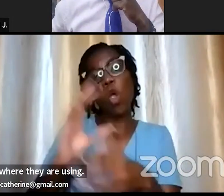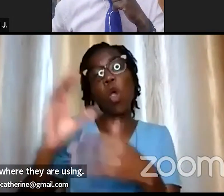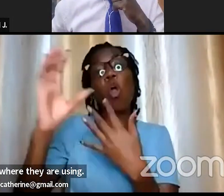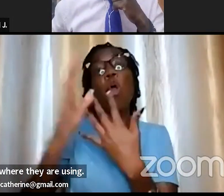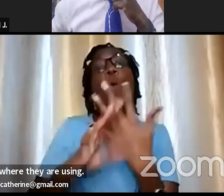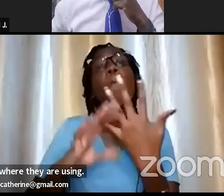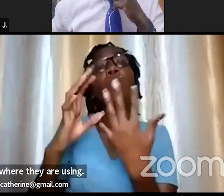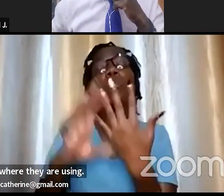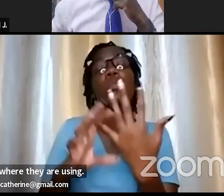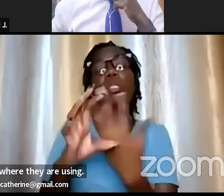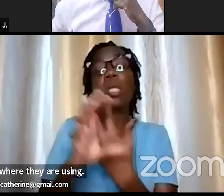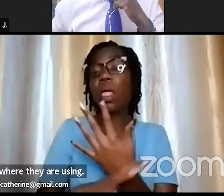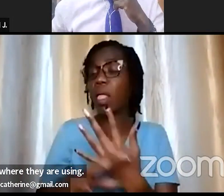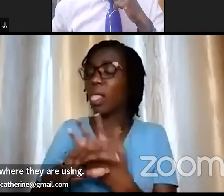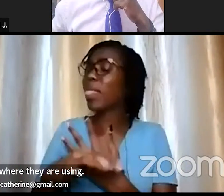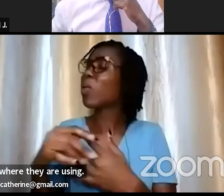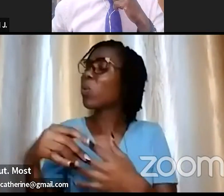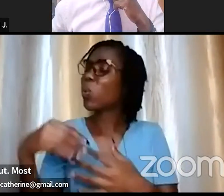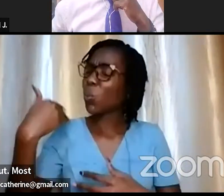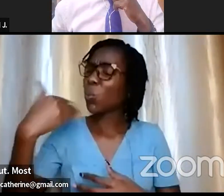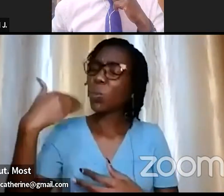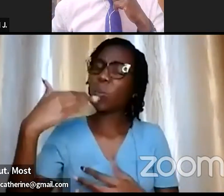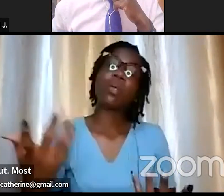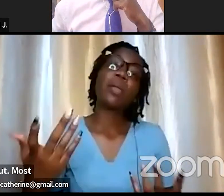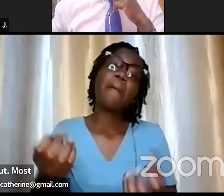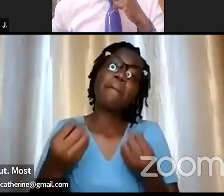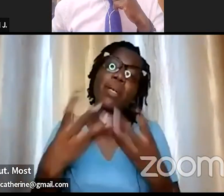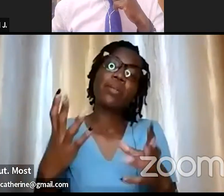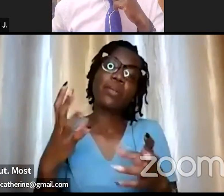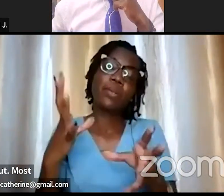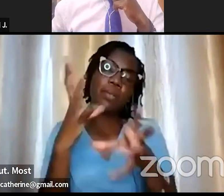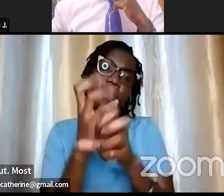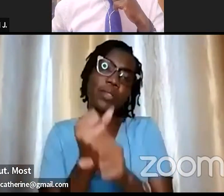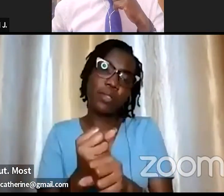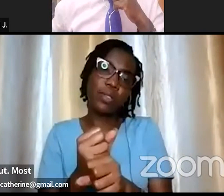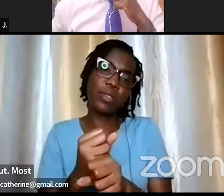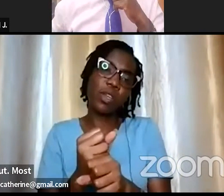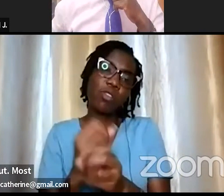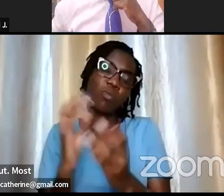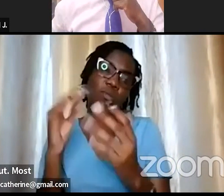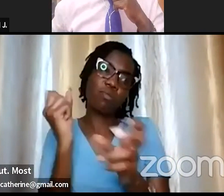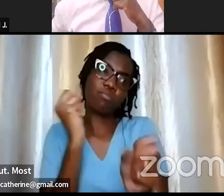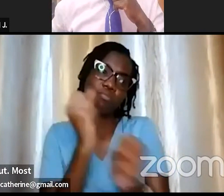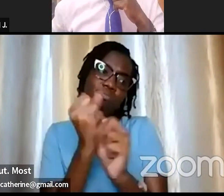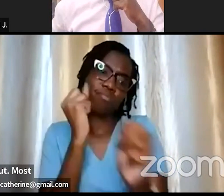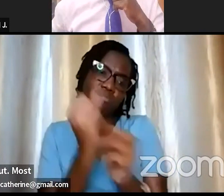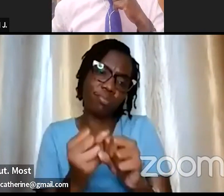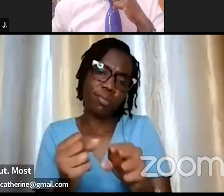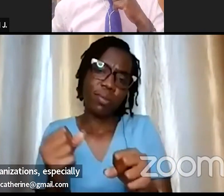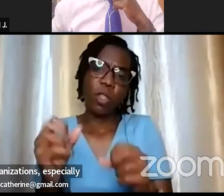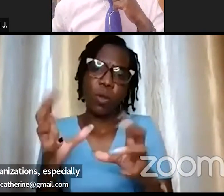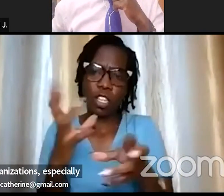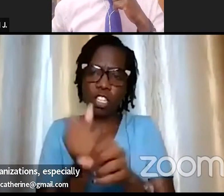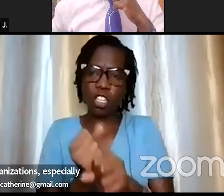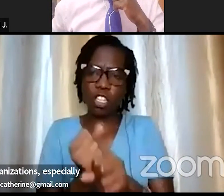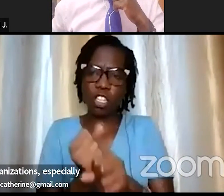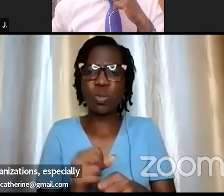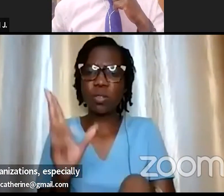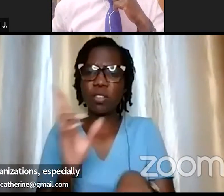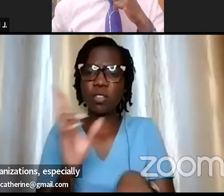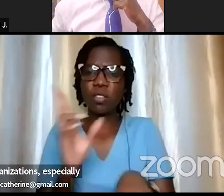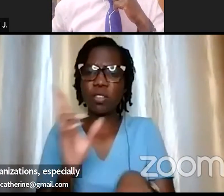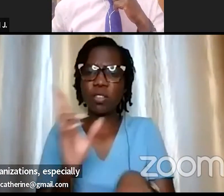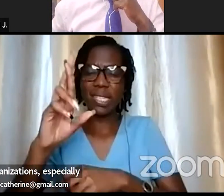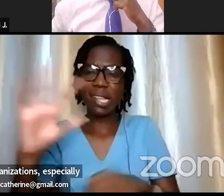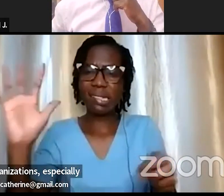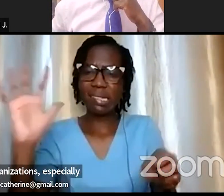throughout, most organizations, especially labor-intensive kind of organizations, they rely heavily on the HR to provide